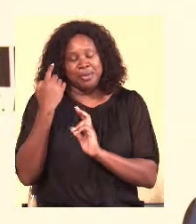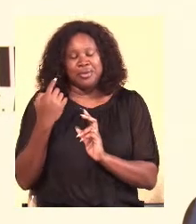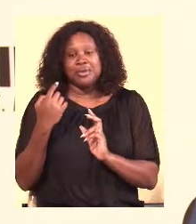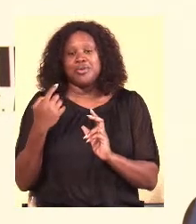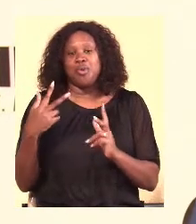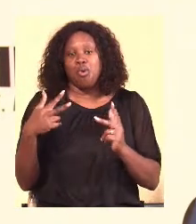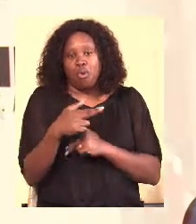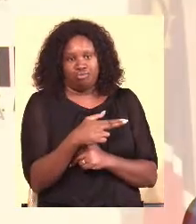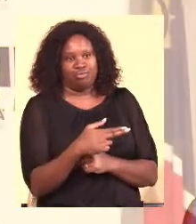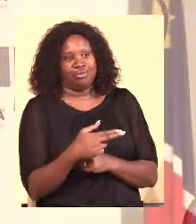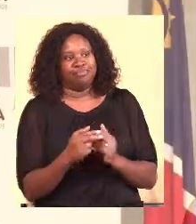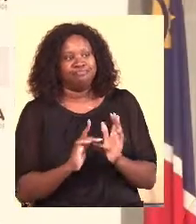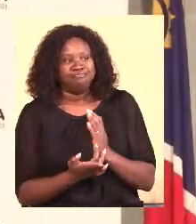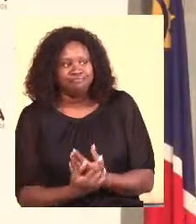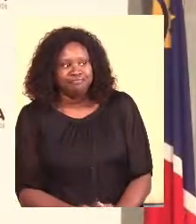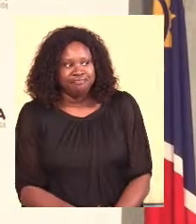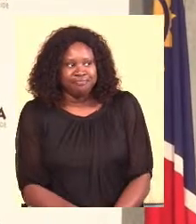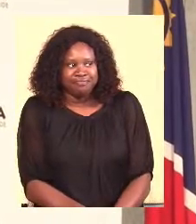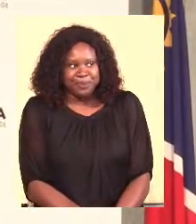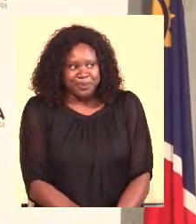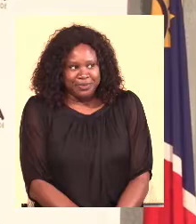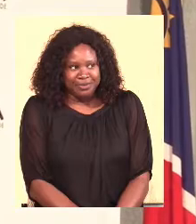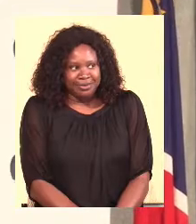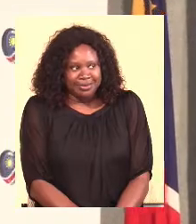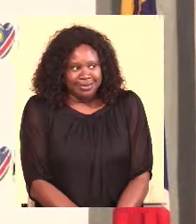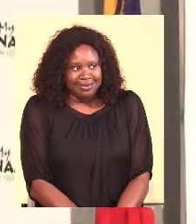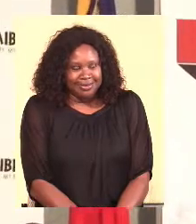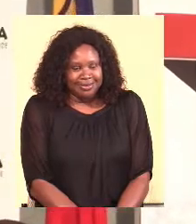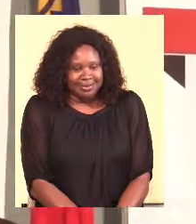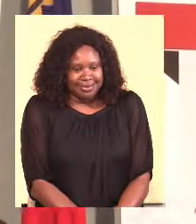group. Yes, Honorable Minister.